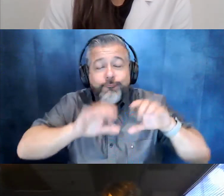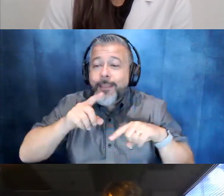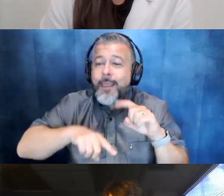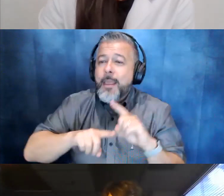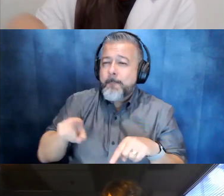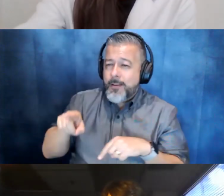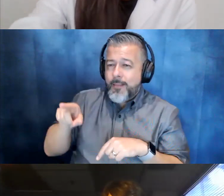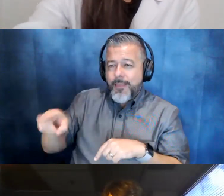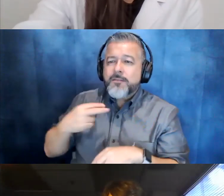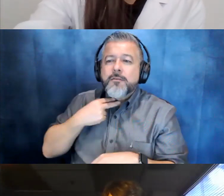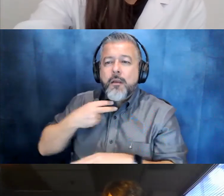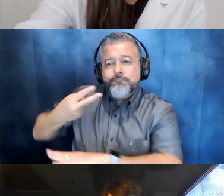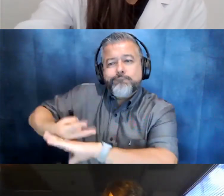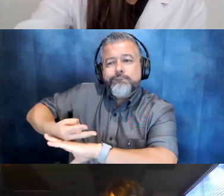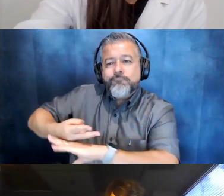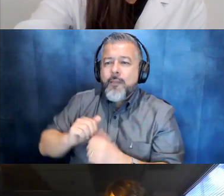engagement.